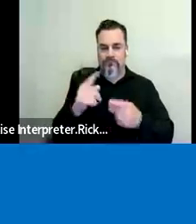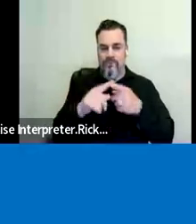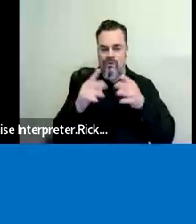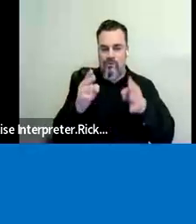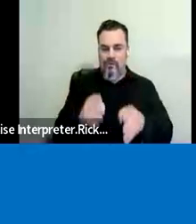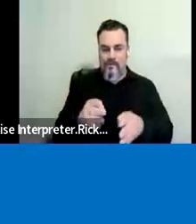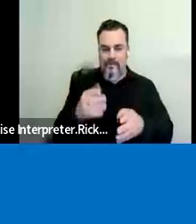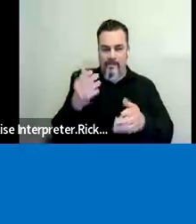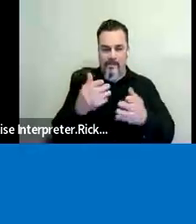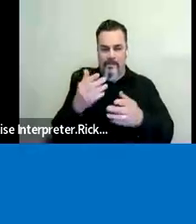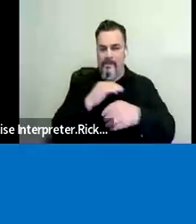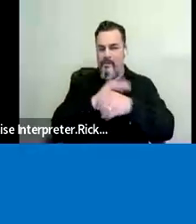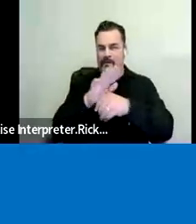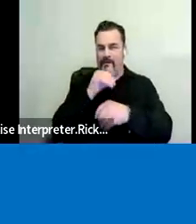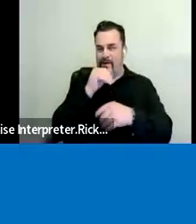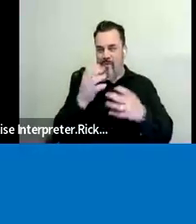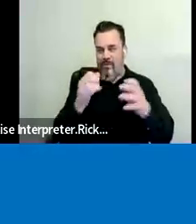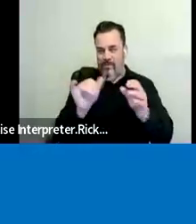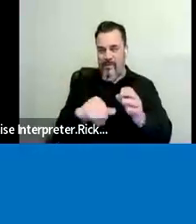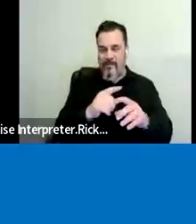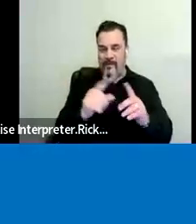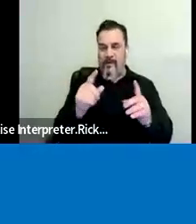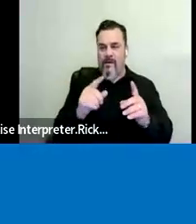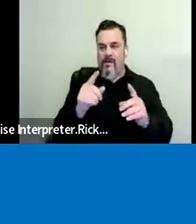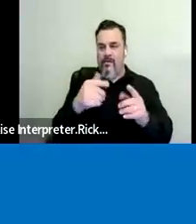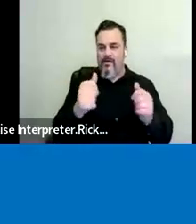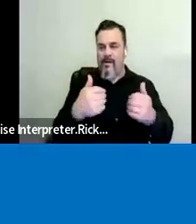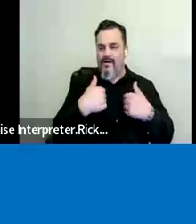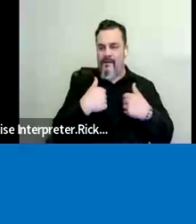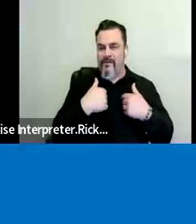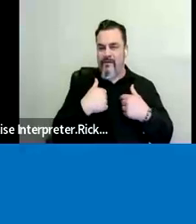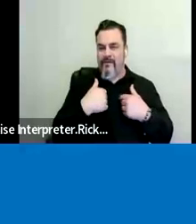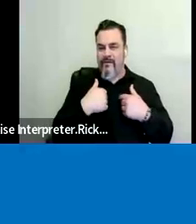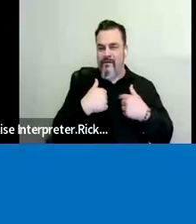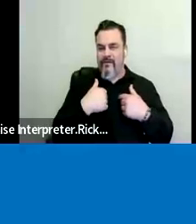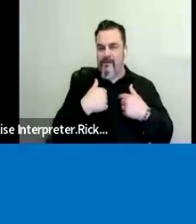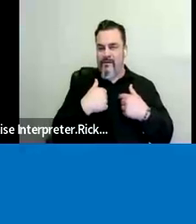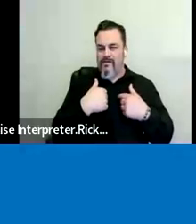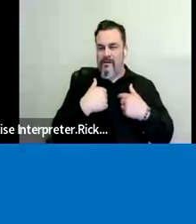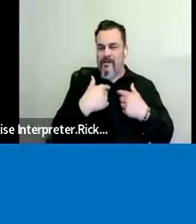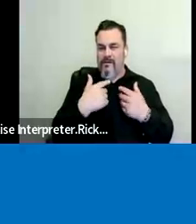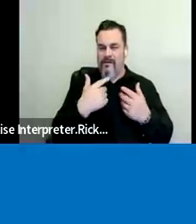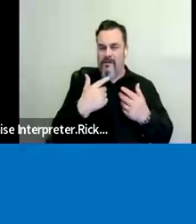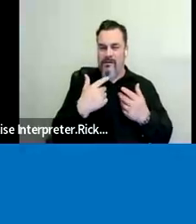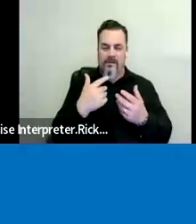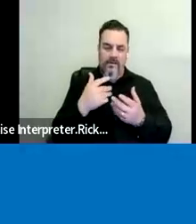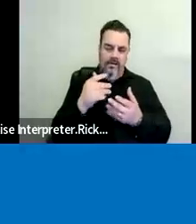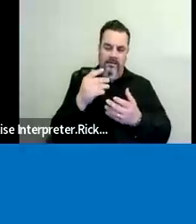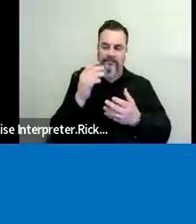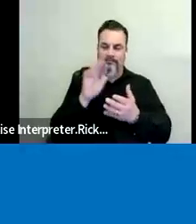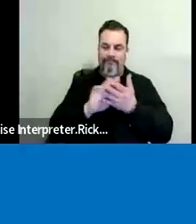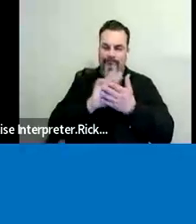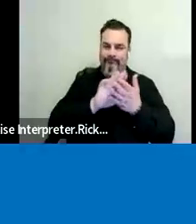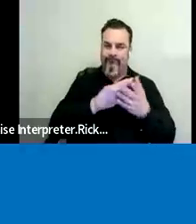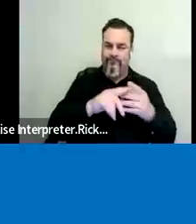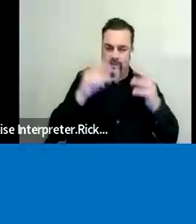probably in COVID they wouldn't have wanted to do it, but you could have cloths to clean the